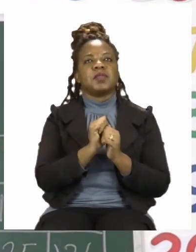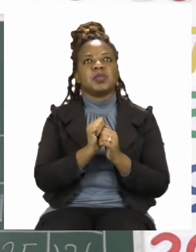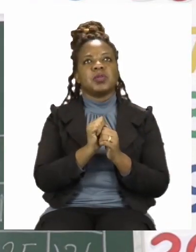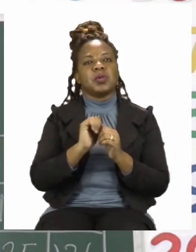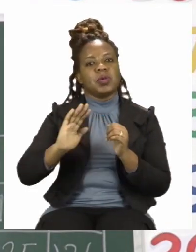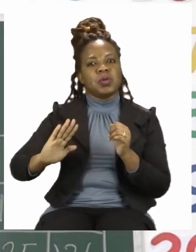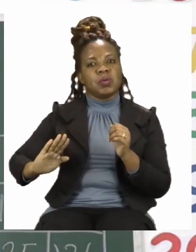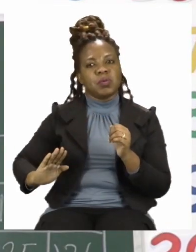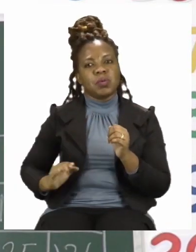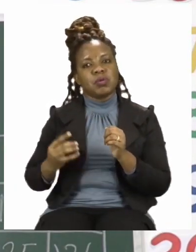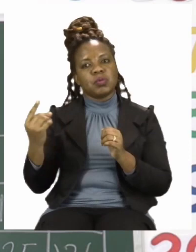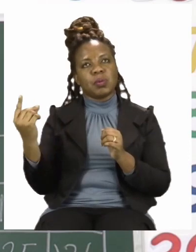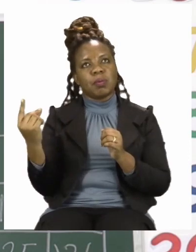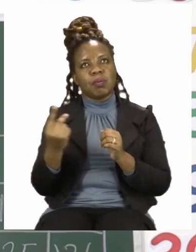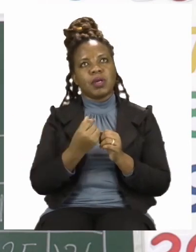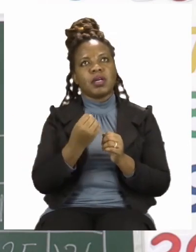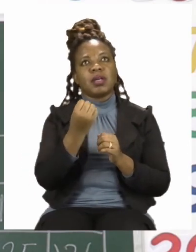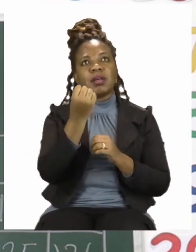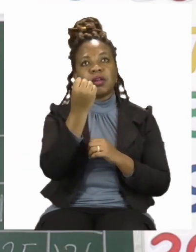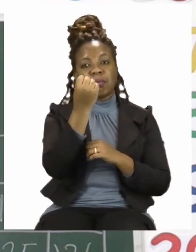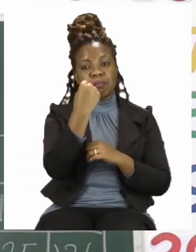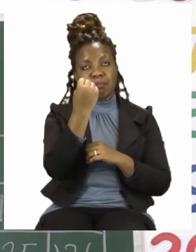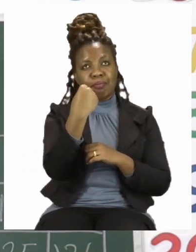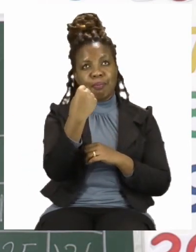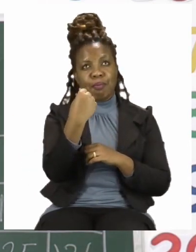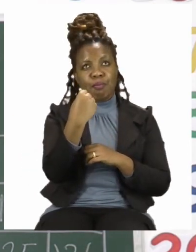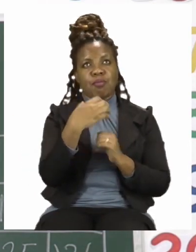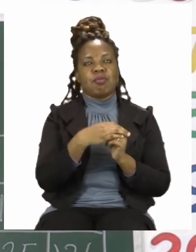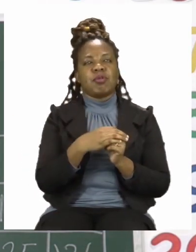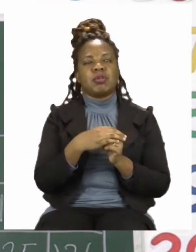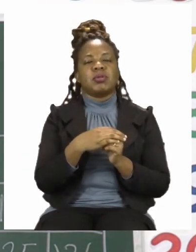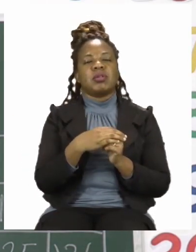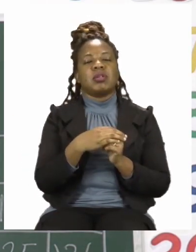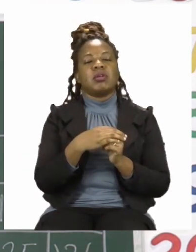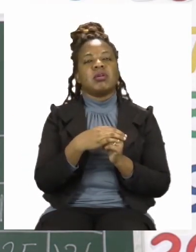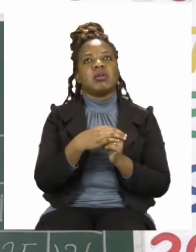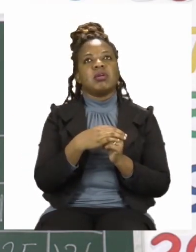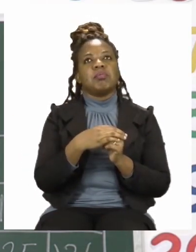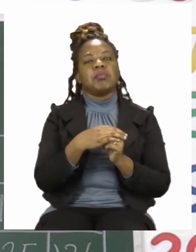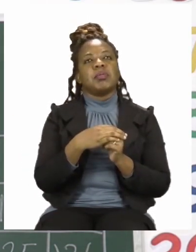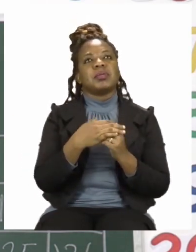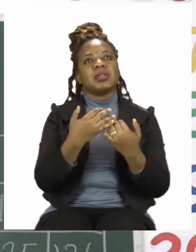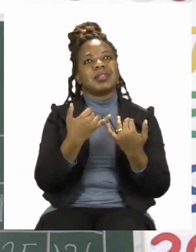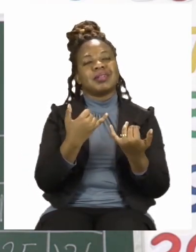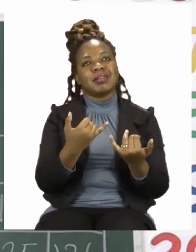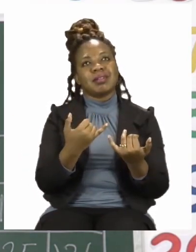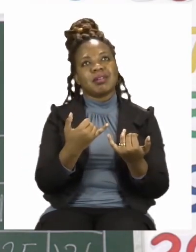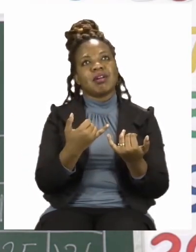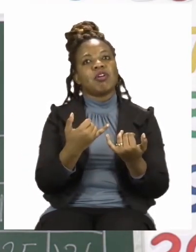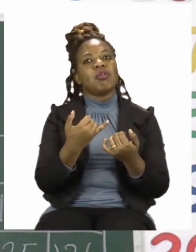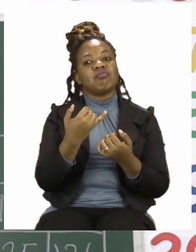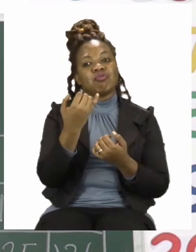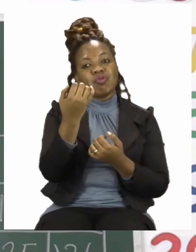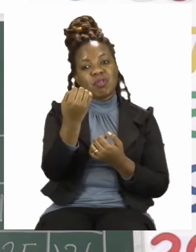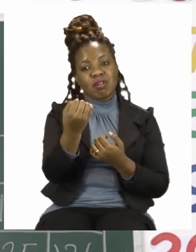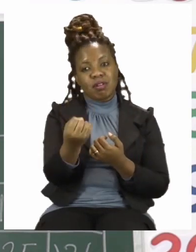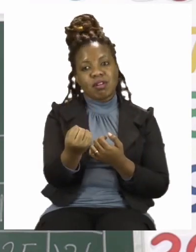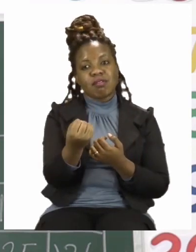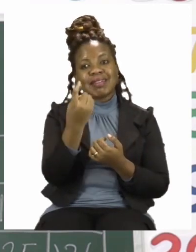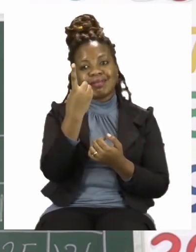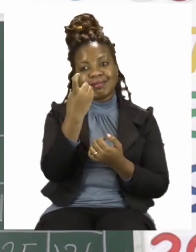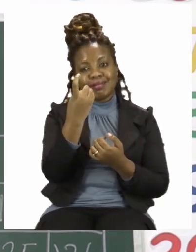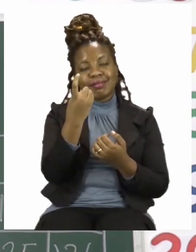to find out that if you buy this ball, how much would your change be? In this case, you will now